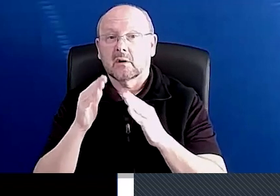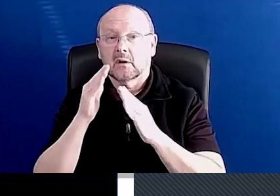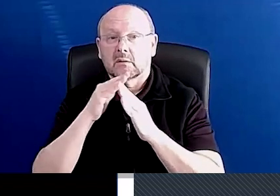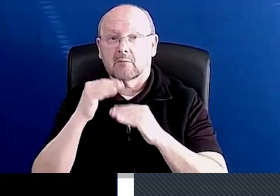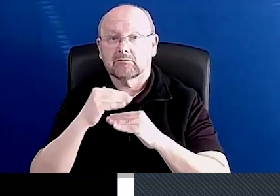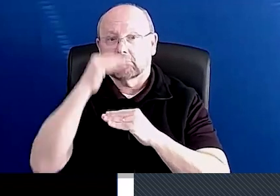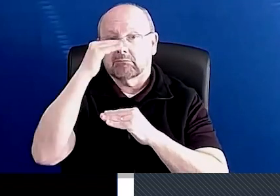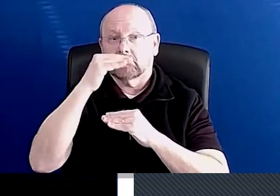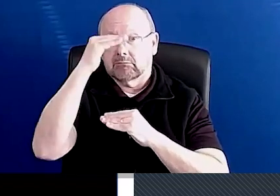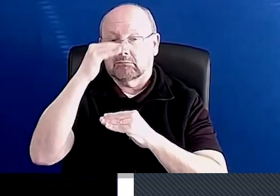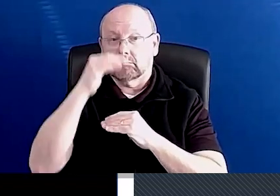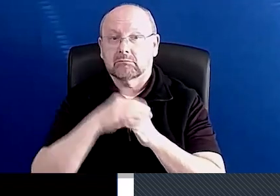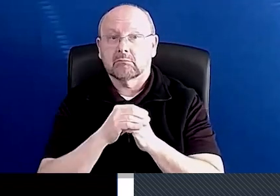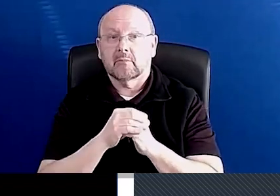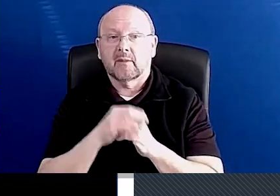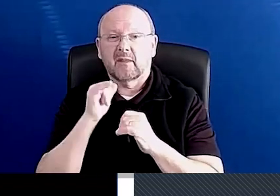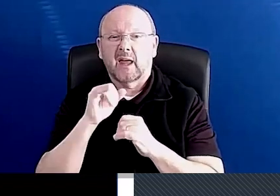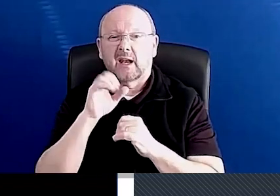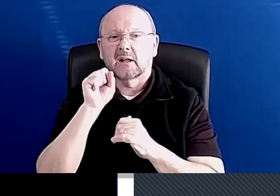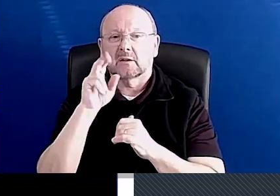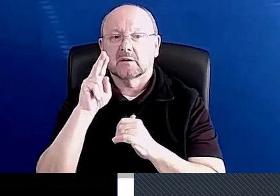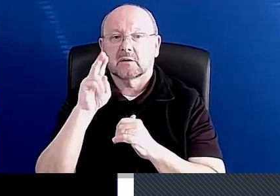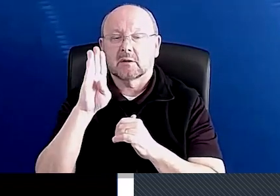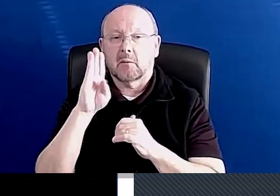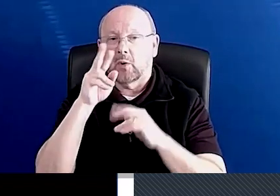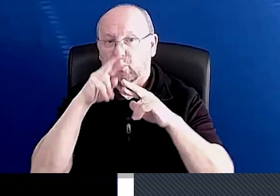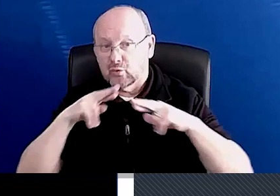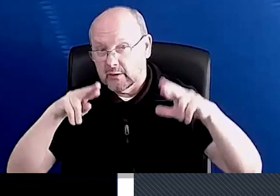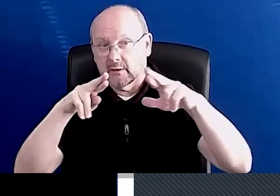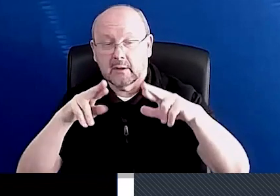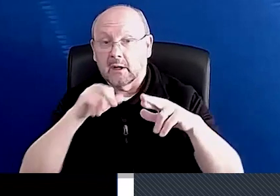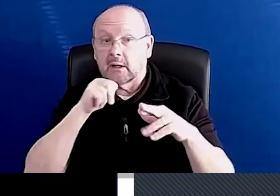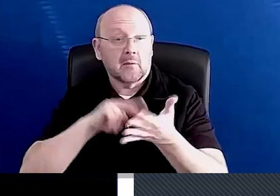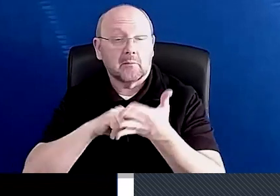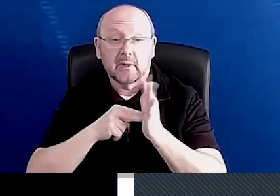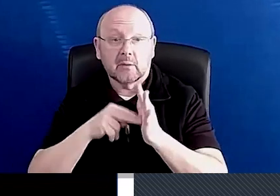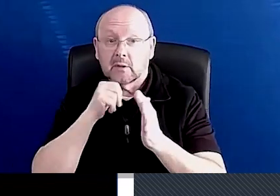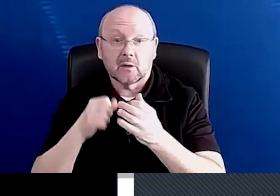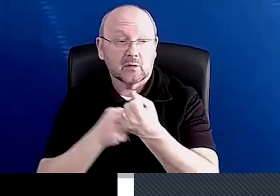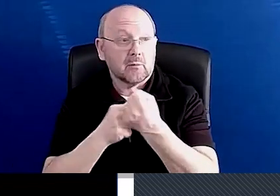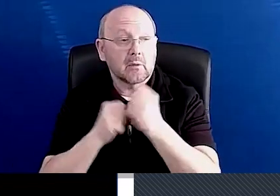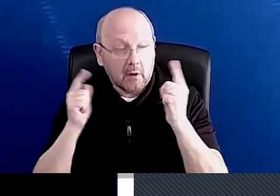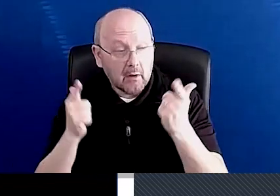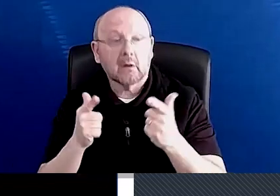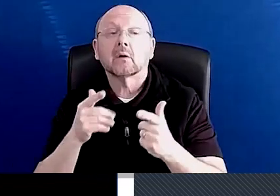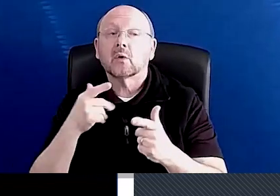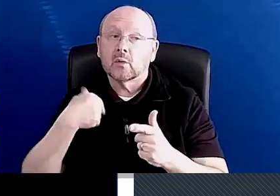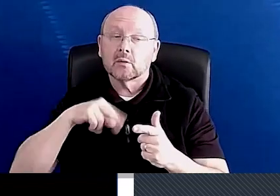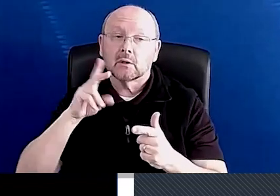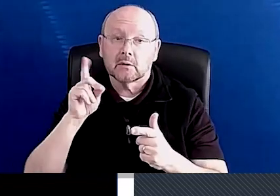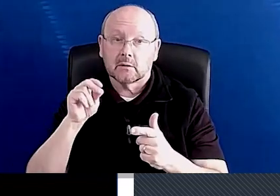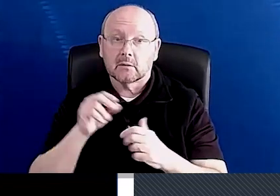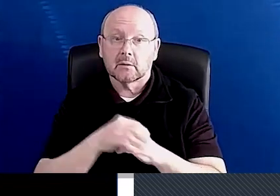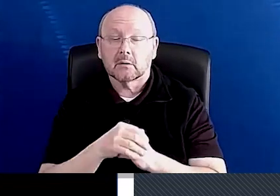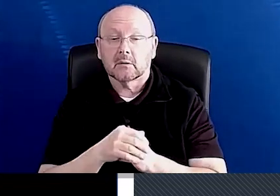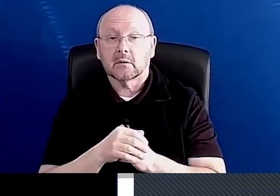in our sub-region, but that doesn't mean we don't serve all of them. So when I say focus, you'll hear, I'm going to